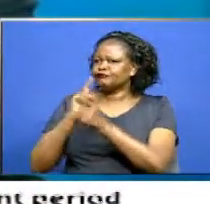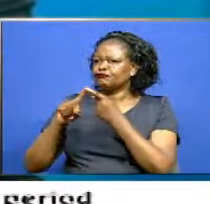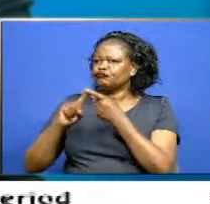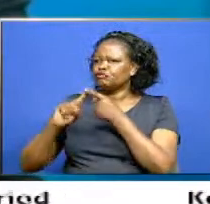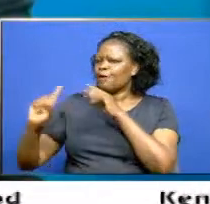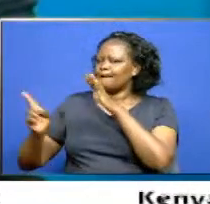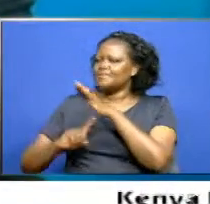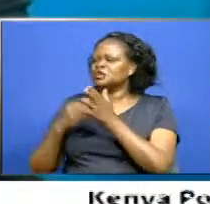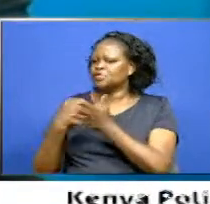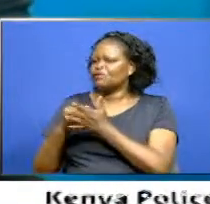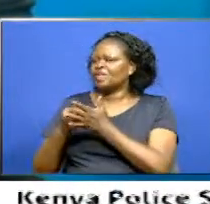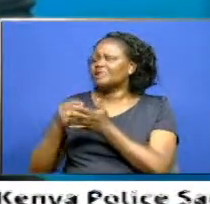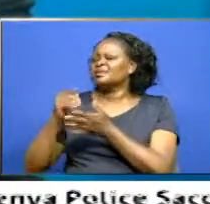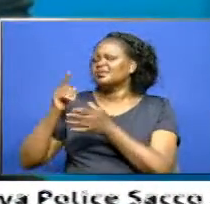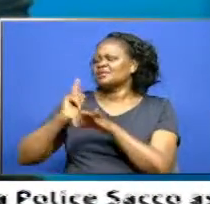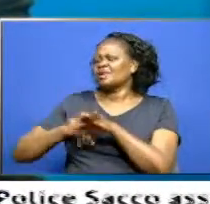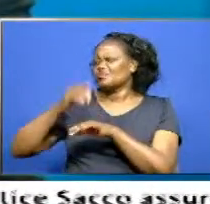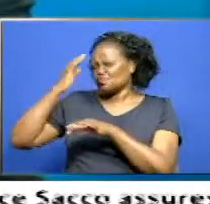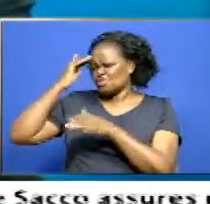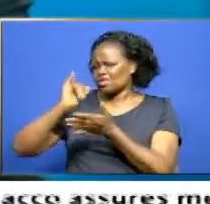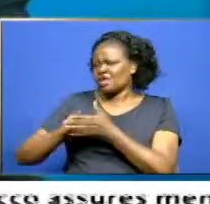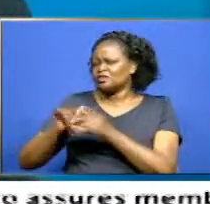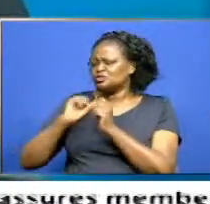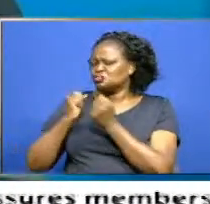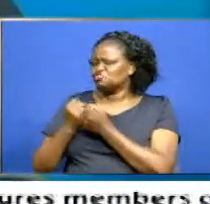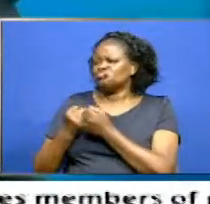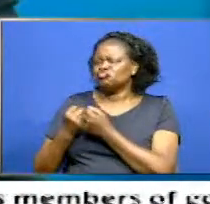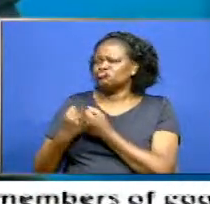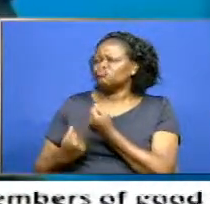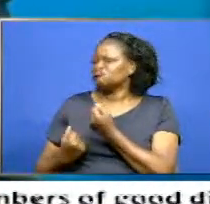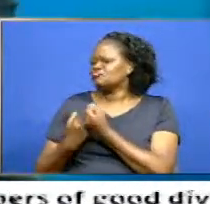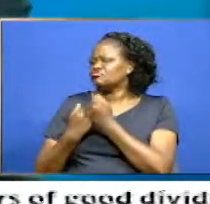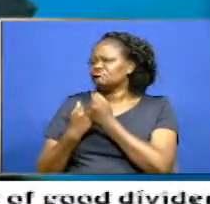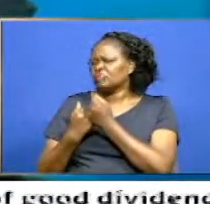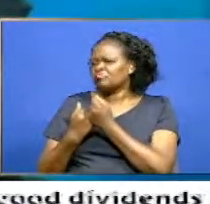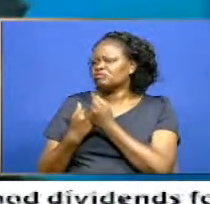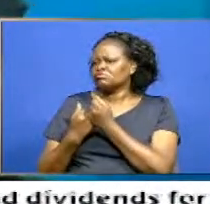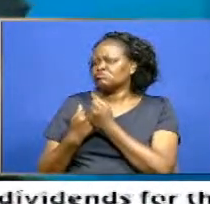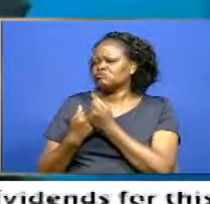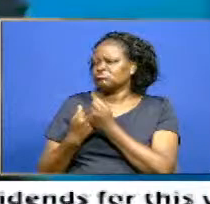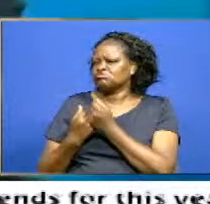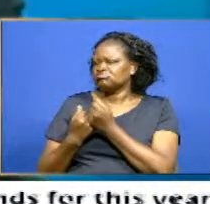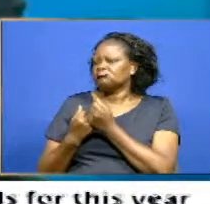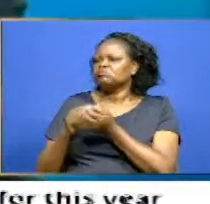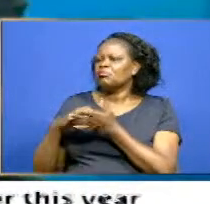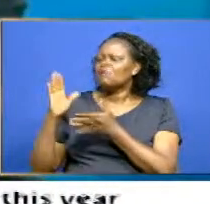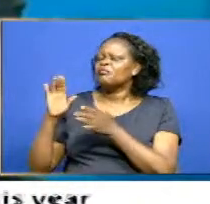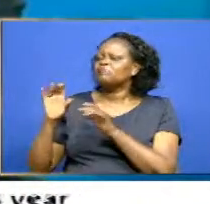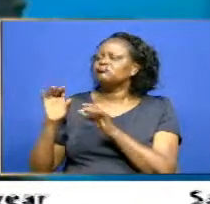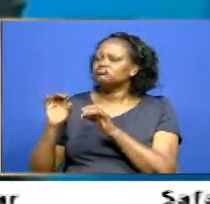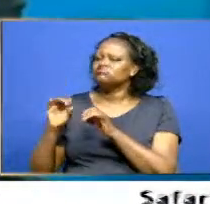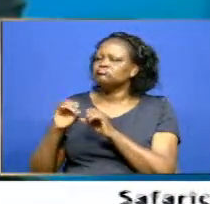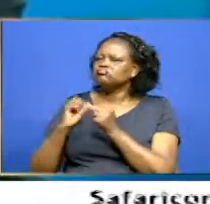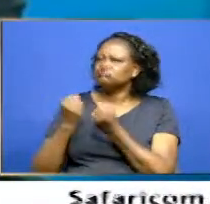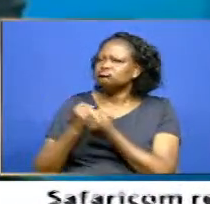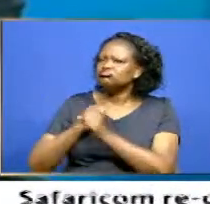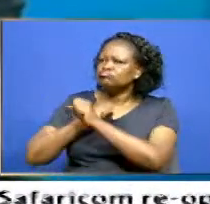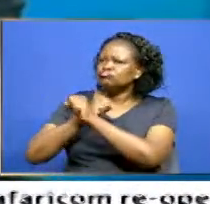Ministry of Finance, when we know that social assistance is not just about grants transfers. There's more to the social protection as well. So I think the commitment should be